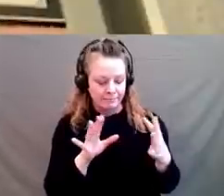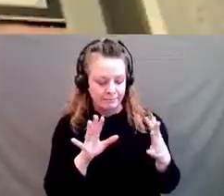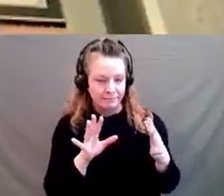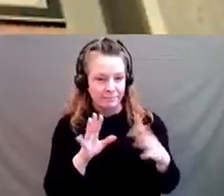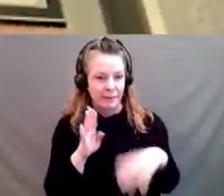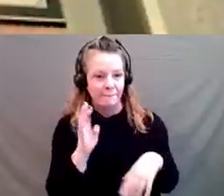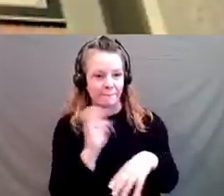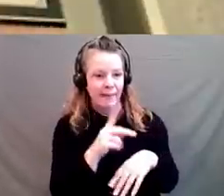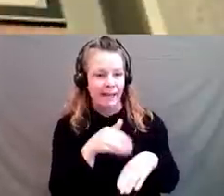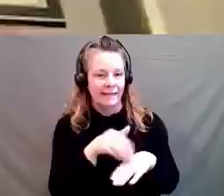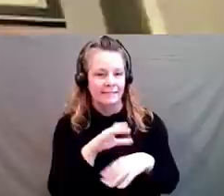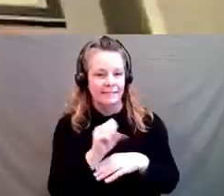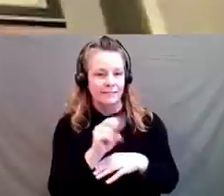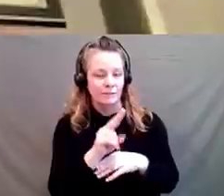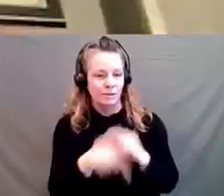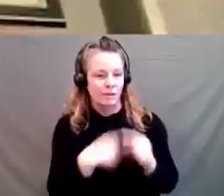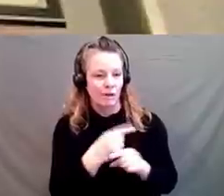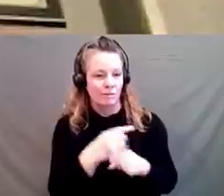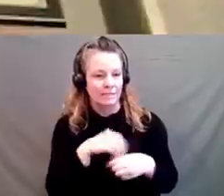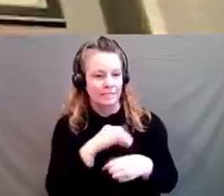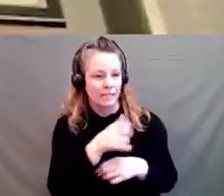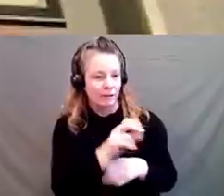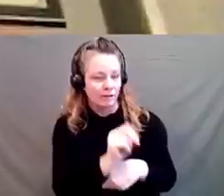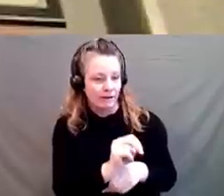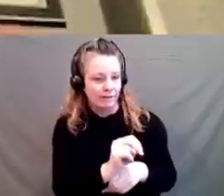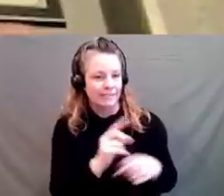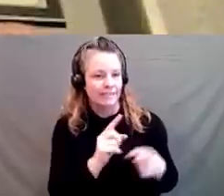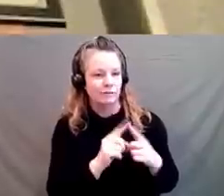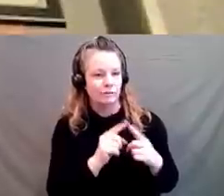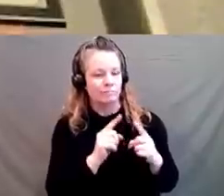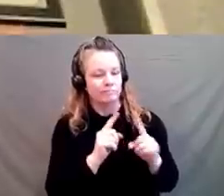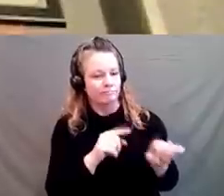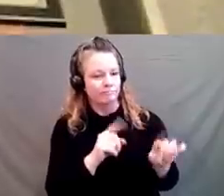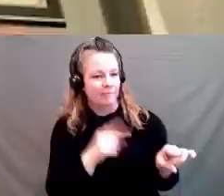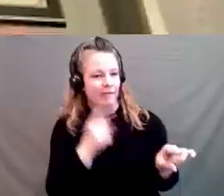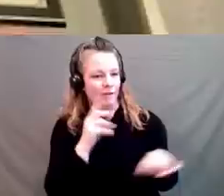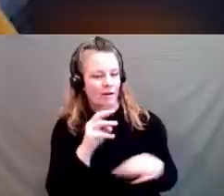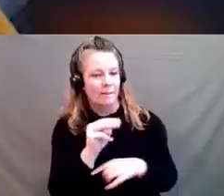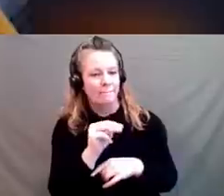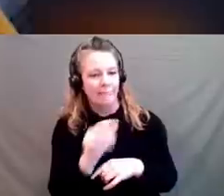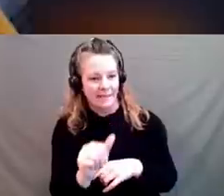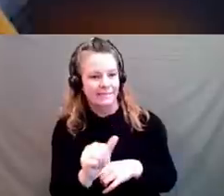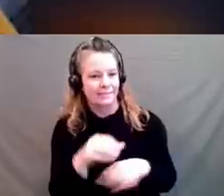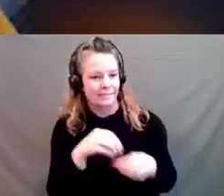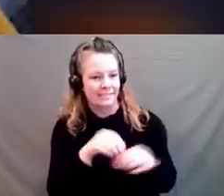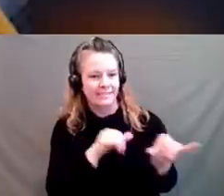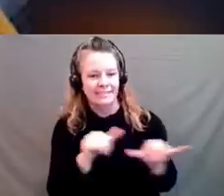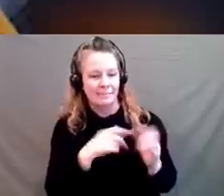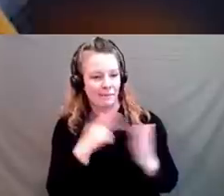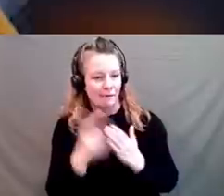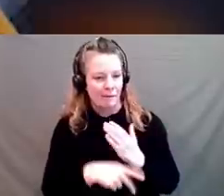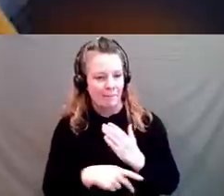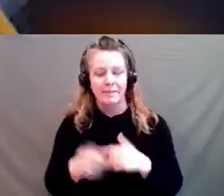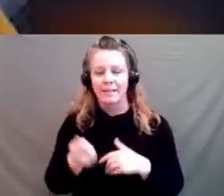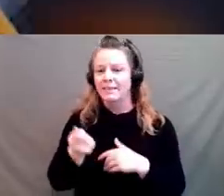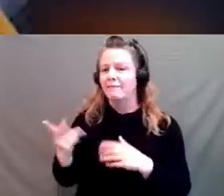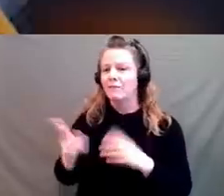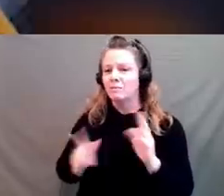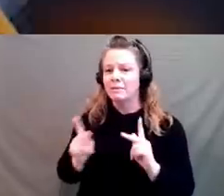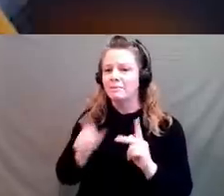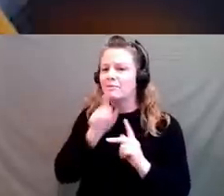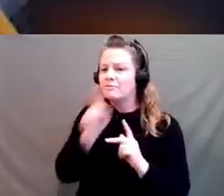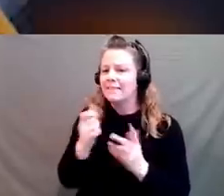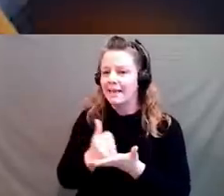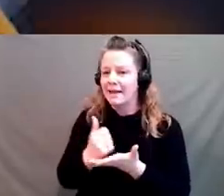CSU Global in January to go for my master's in the same program. The few people that really helped me complete the